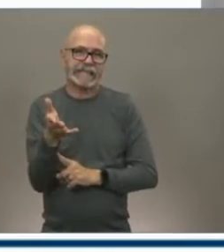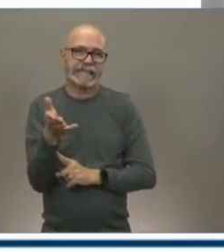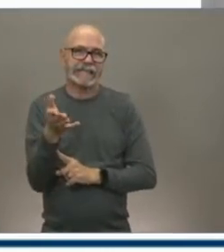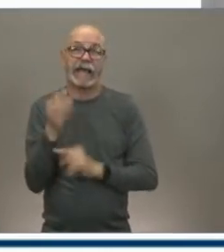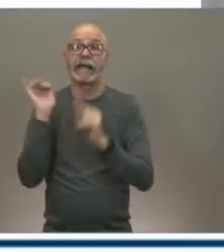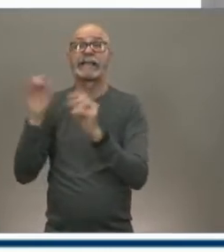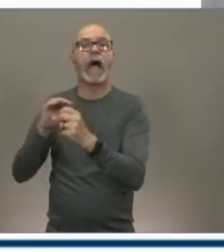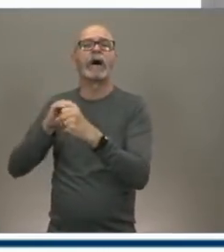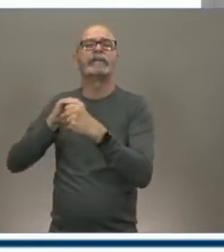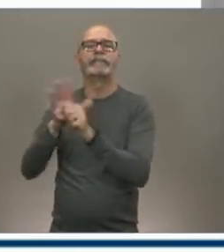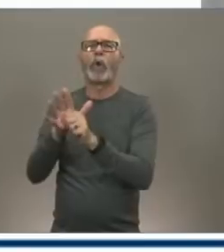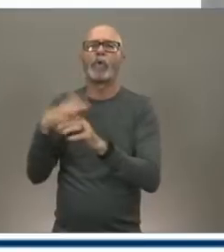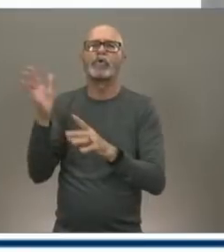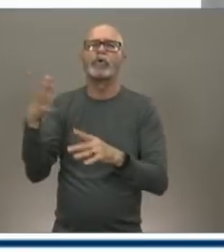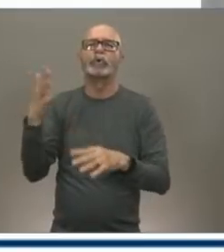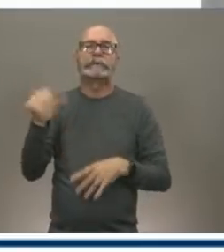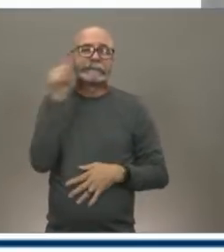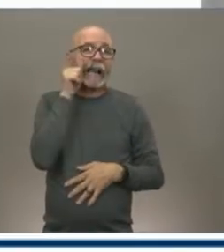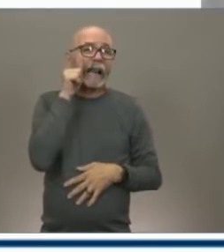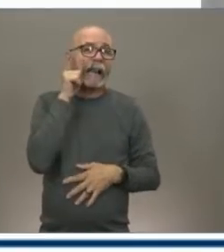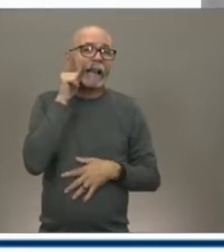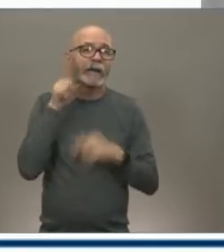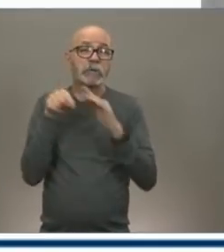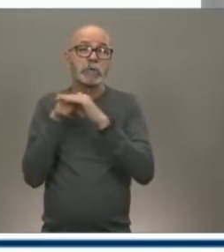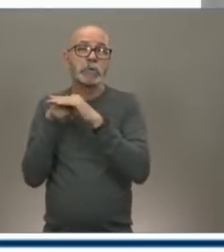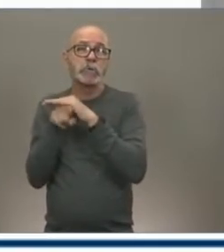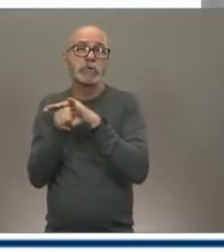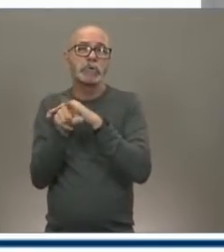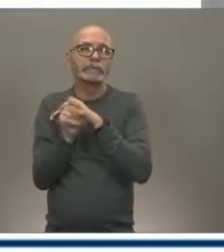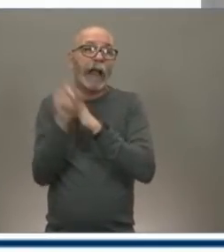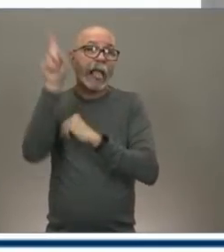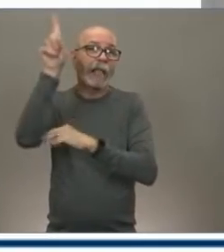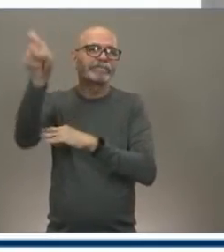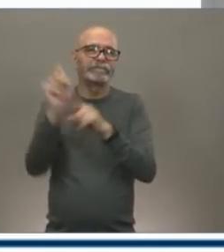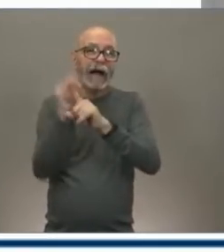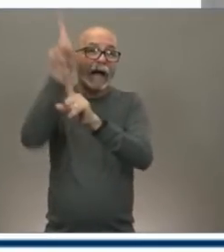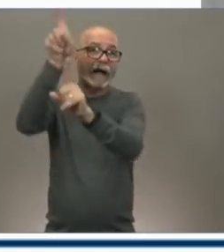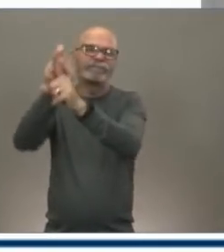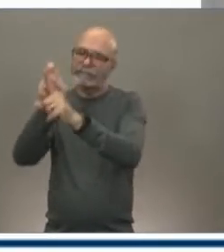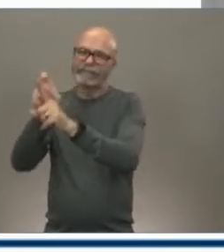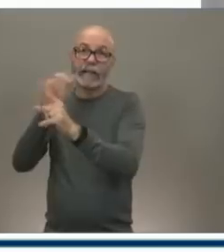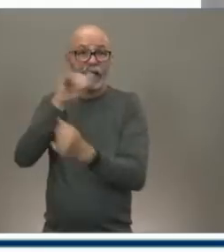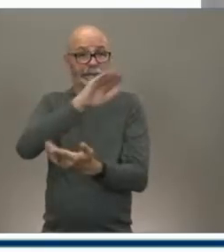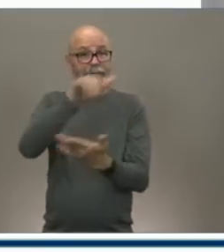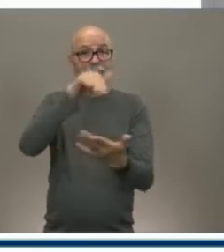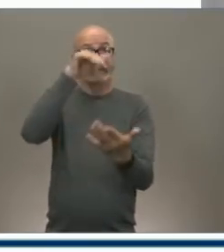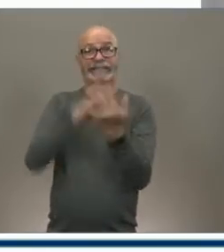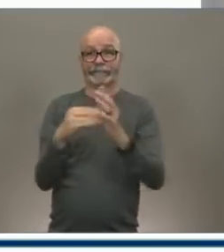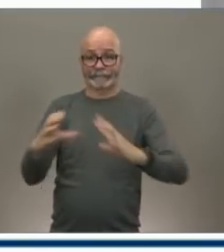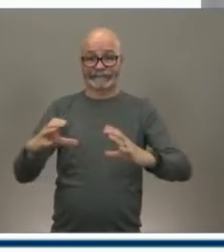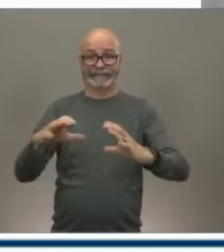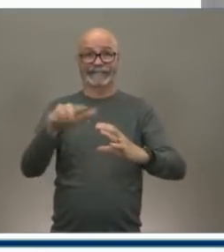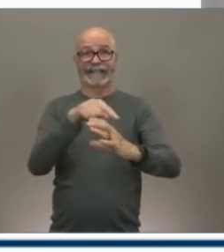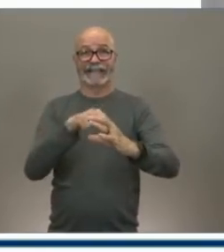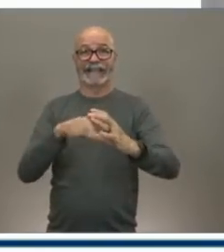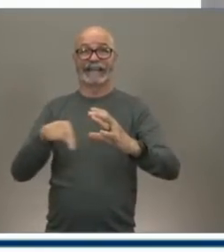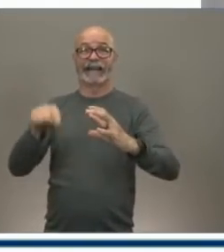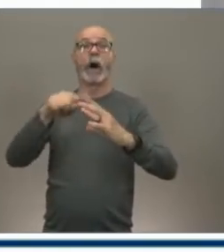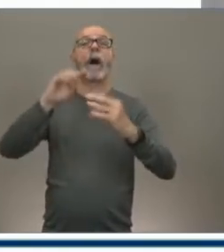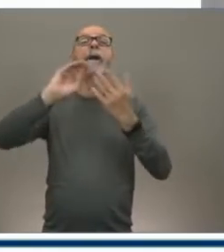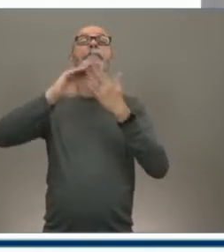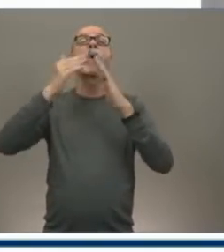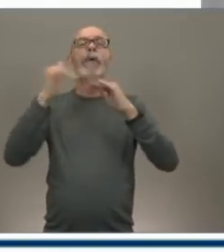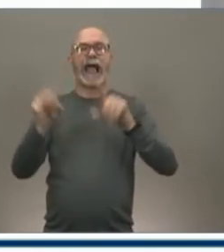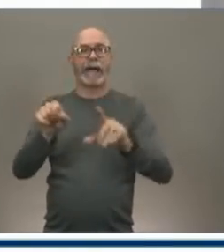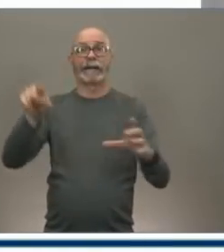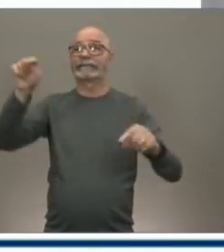communities. And while most of COVID right now is in Central Zone, it's showing up in other communities across the province, and we need to continue to make